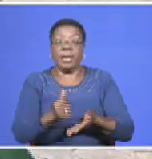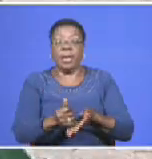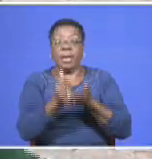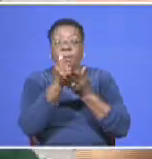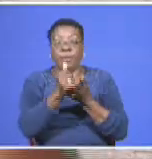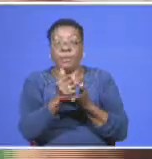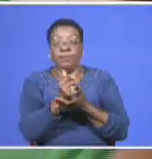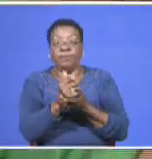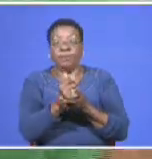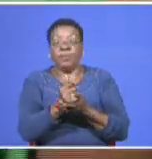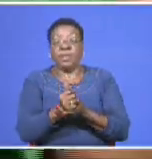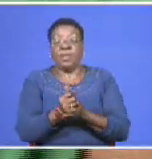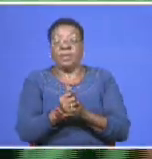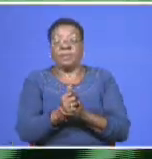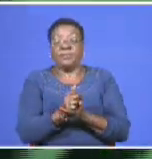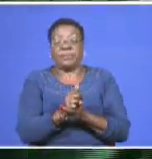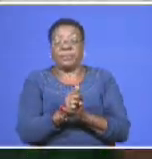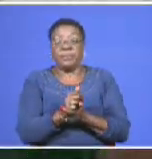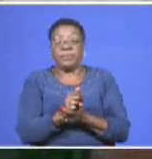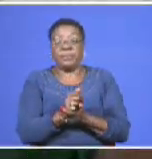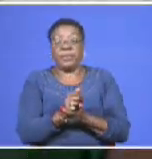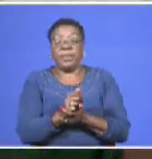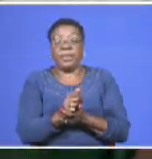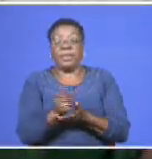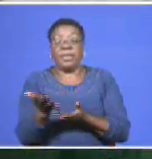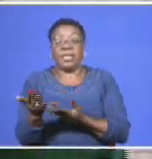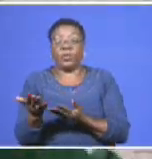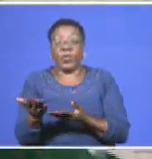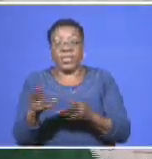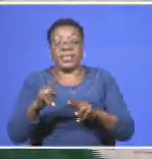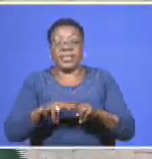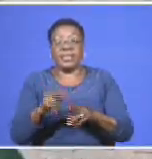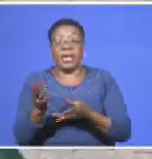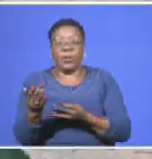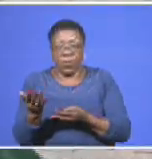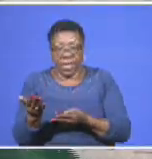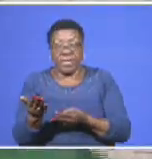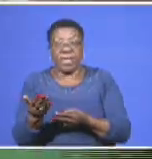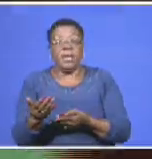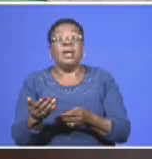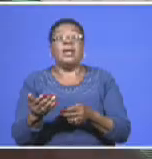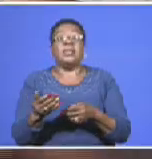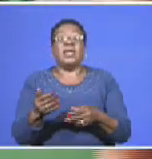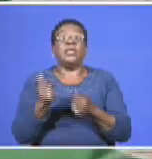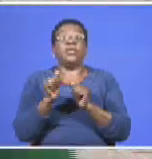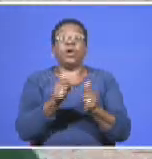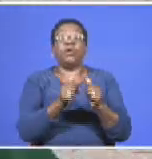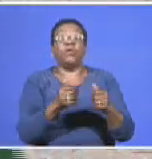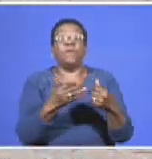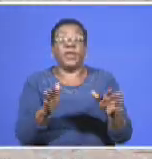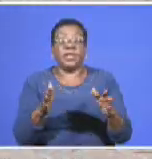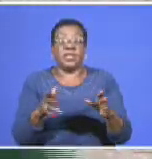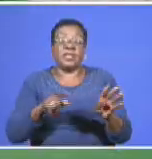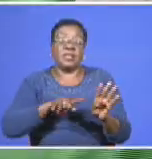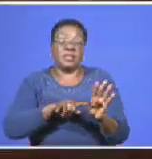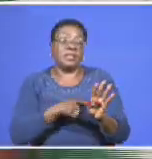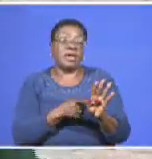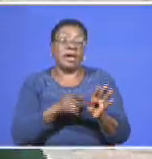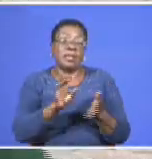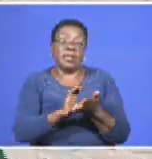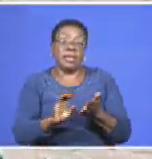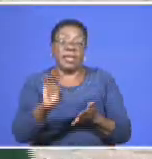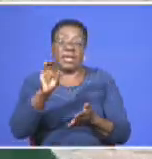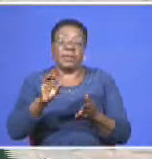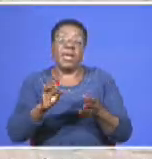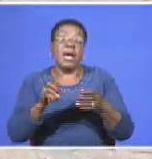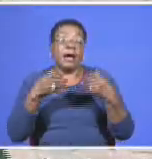off pans. We sit them down Elizabeth Avenue, Market Street, Lowell Street Market parking lot, up in the post office parking lot, that the trucks could move